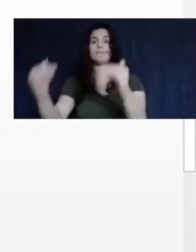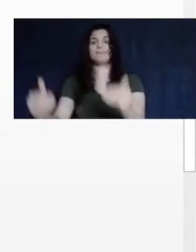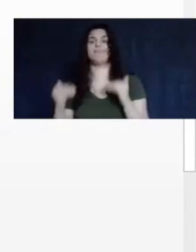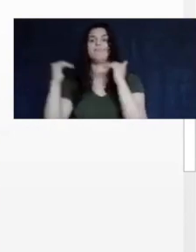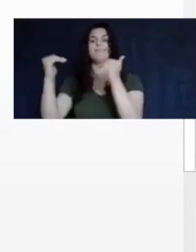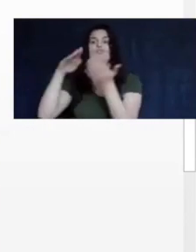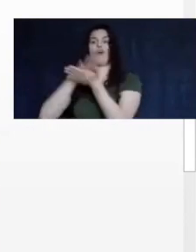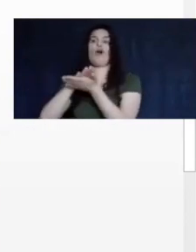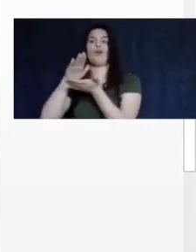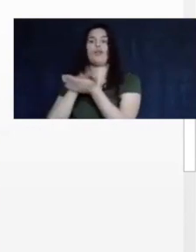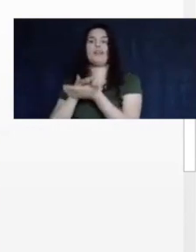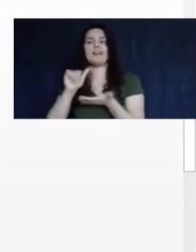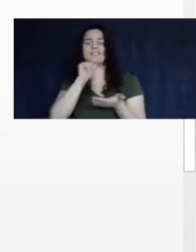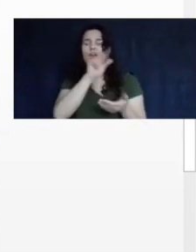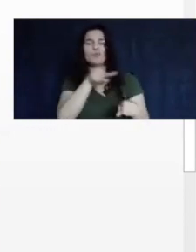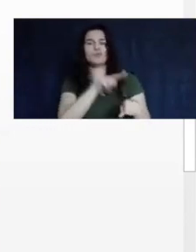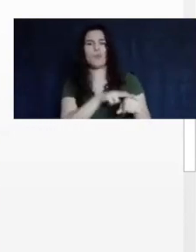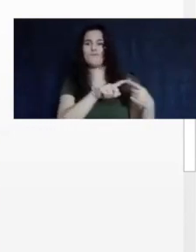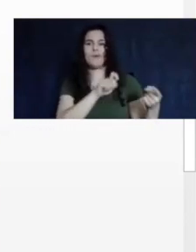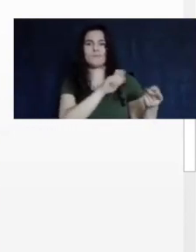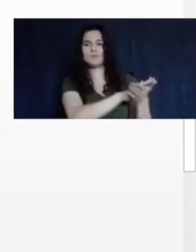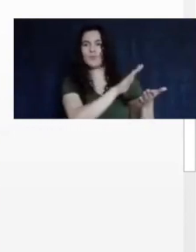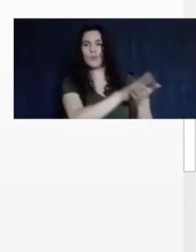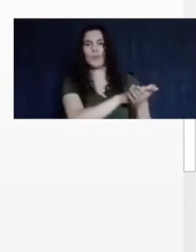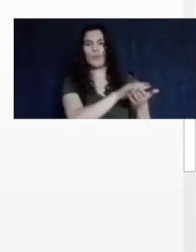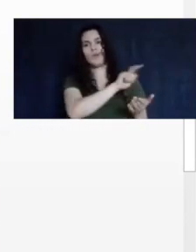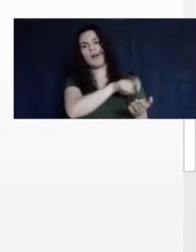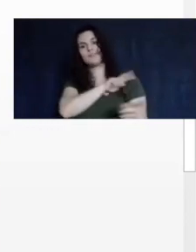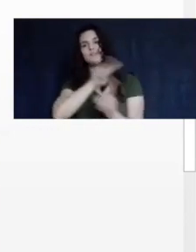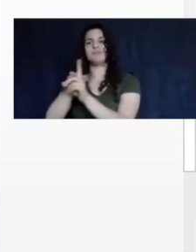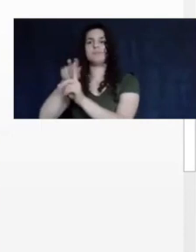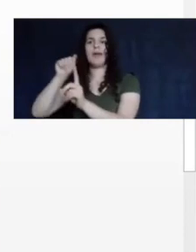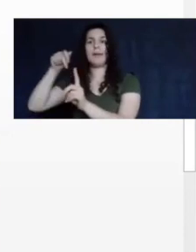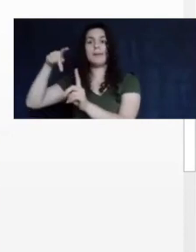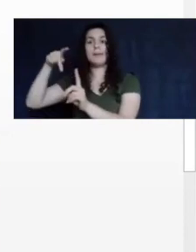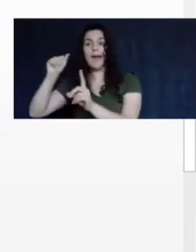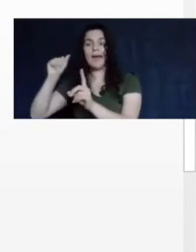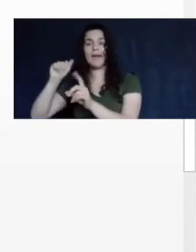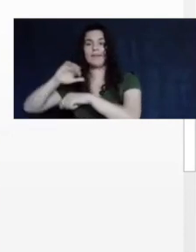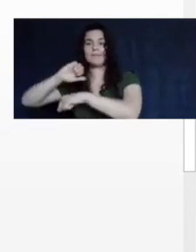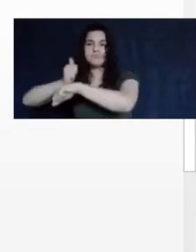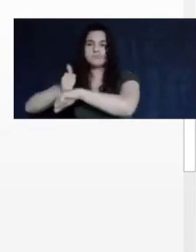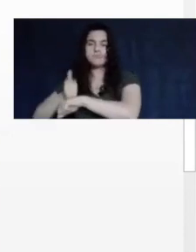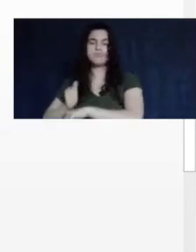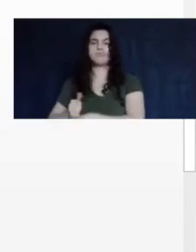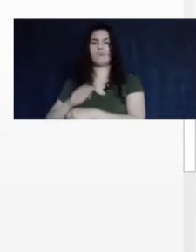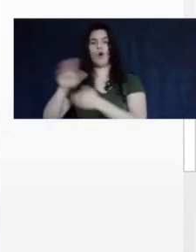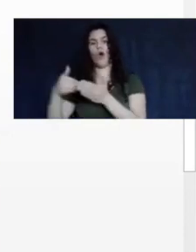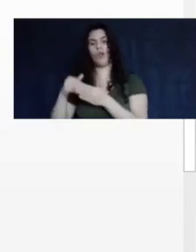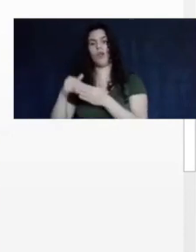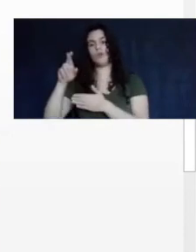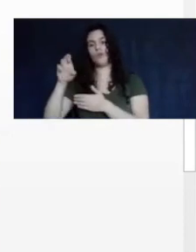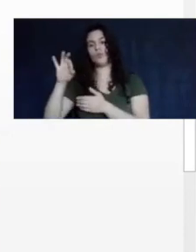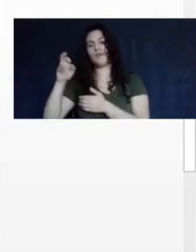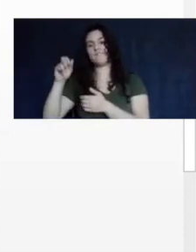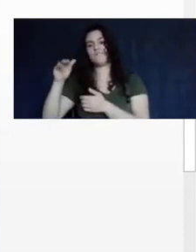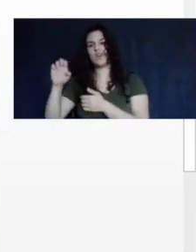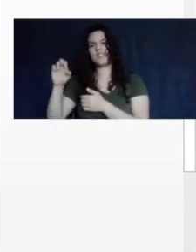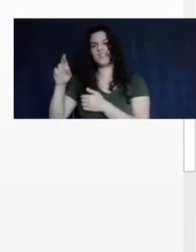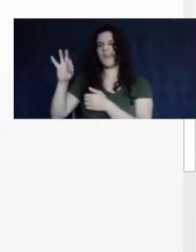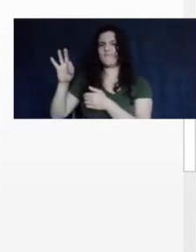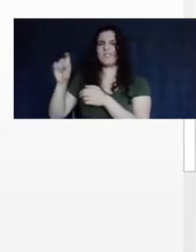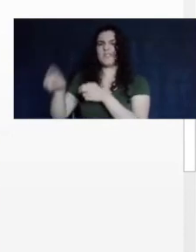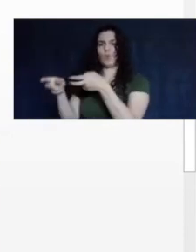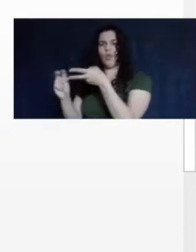coming through school. APA formatting, referencing, and all of that. And then, of course, we have